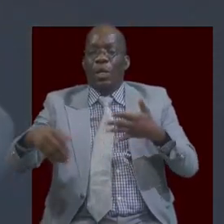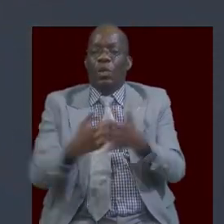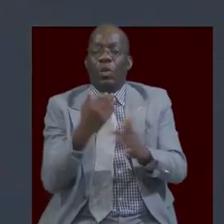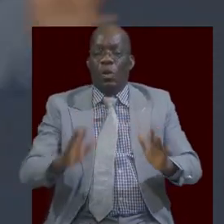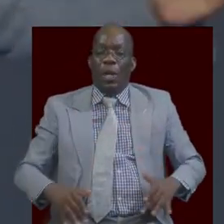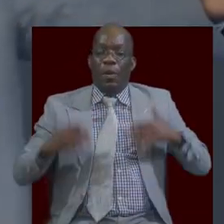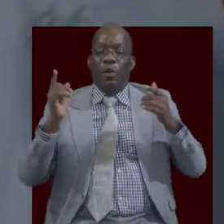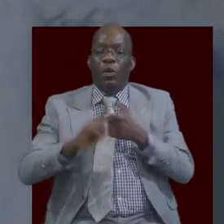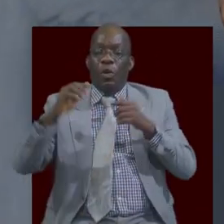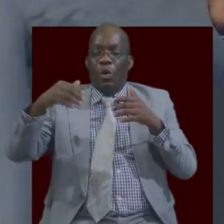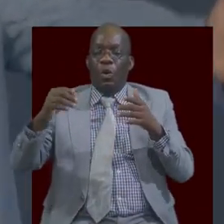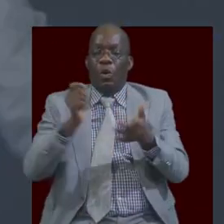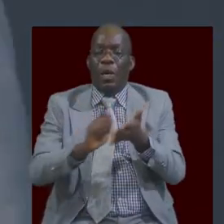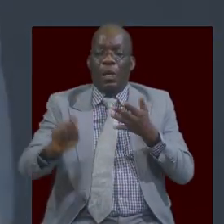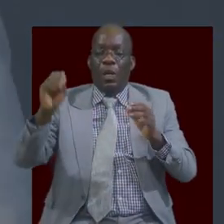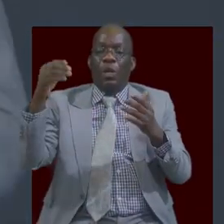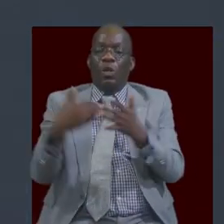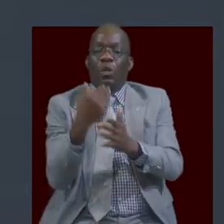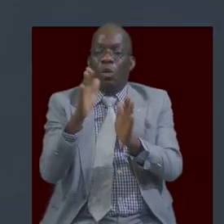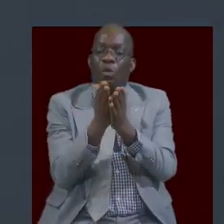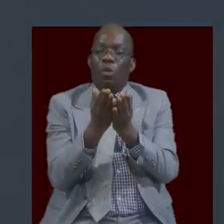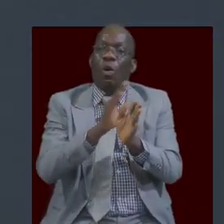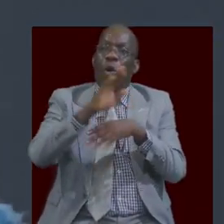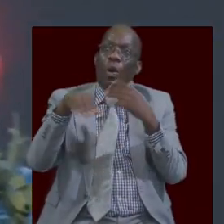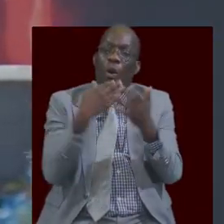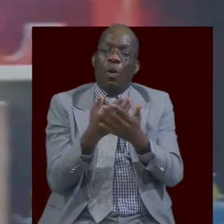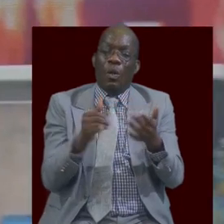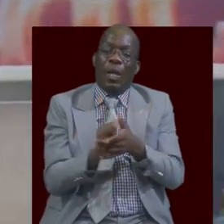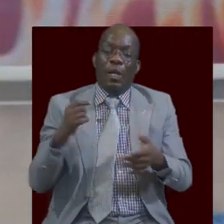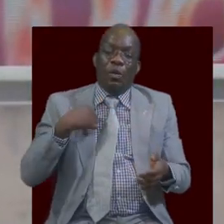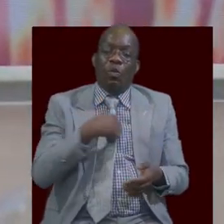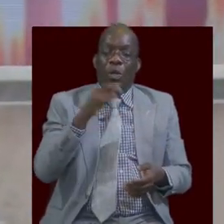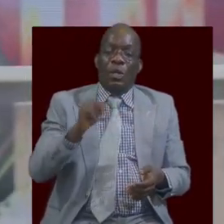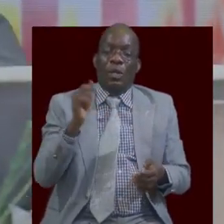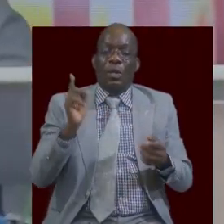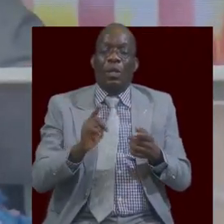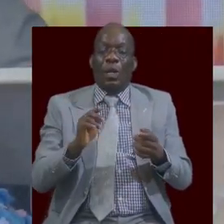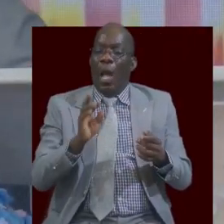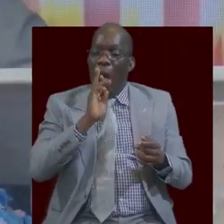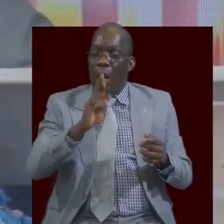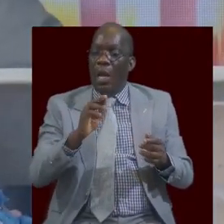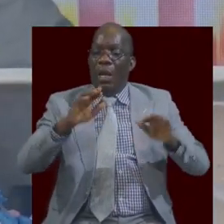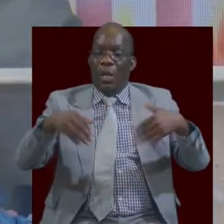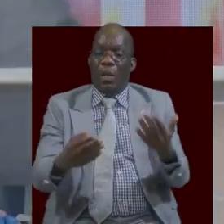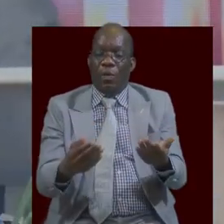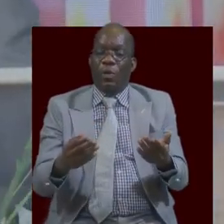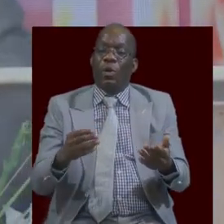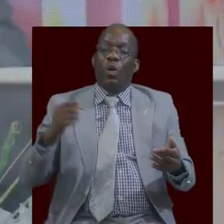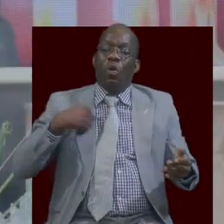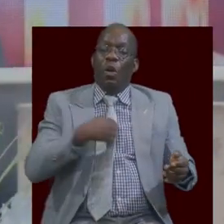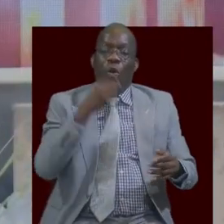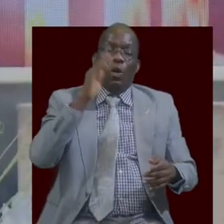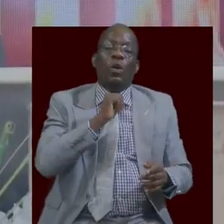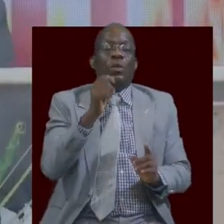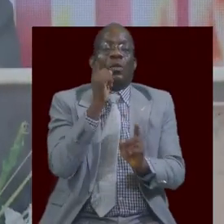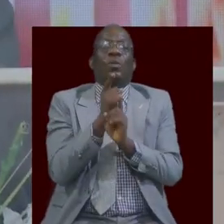the letters we need has been given. And so we're not just going to put our chin on our hand and saying,